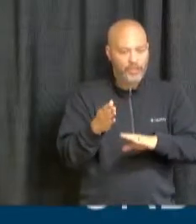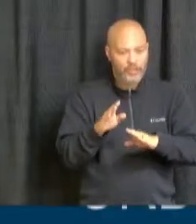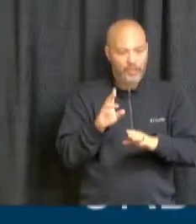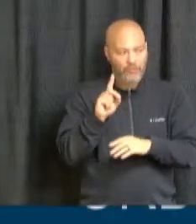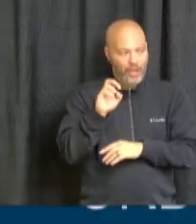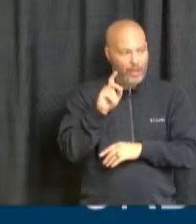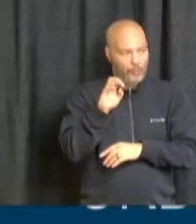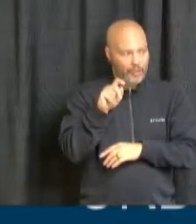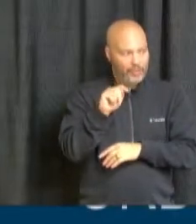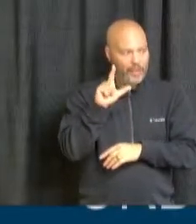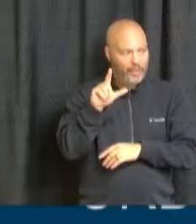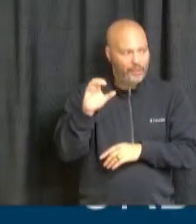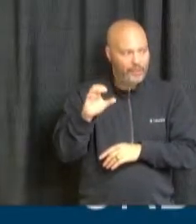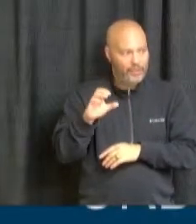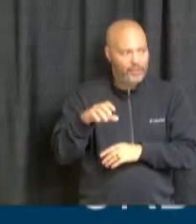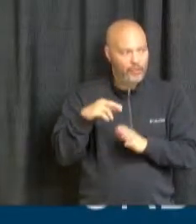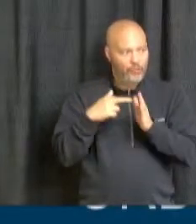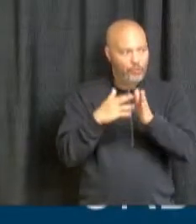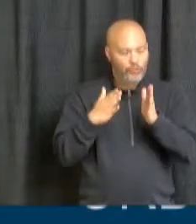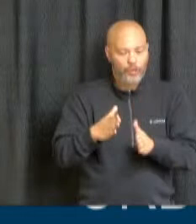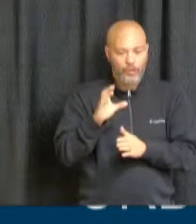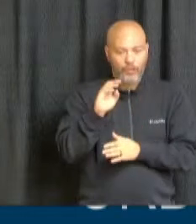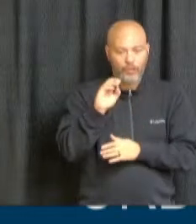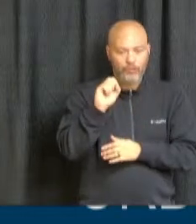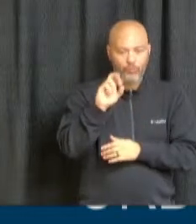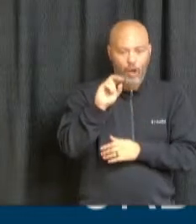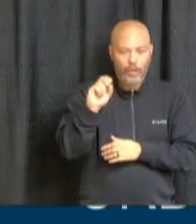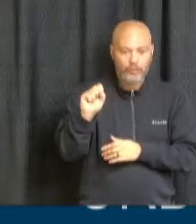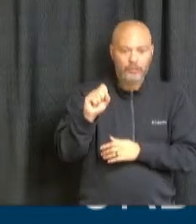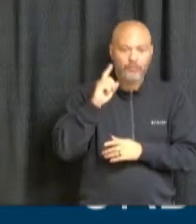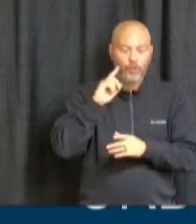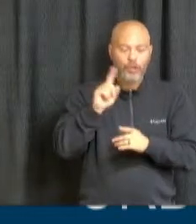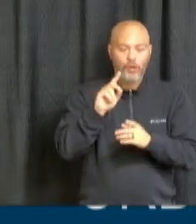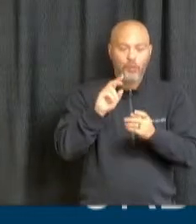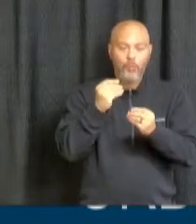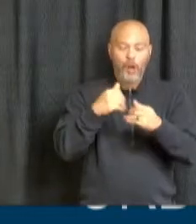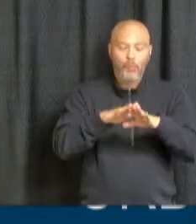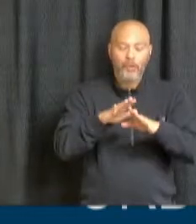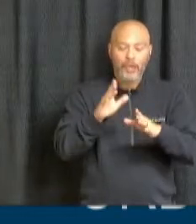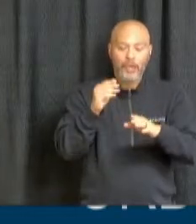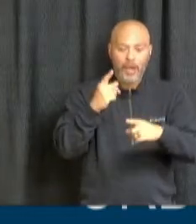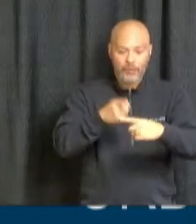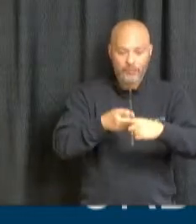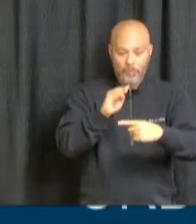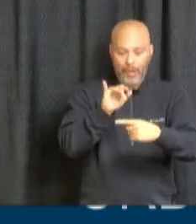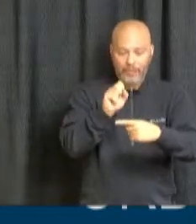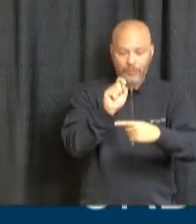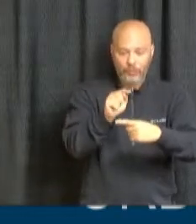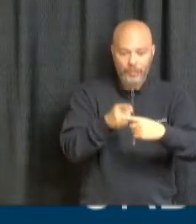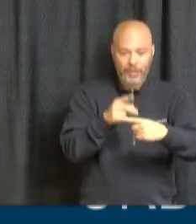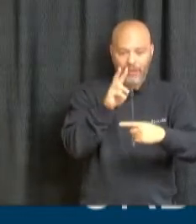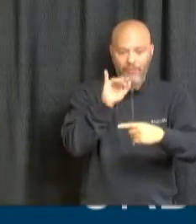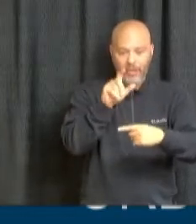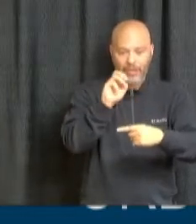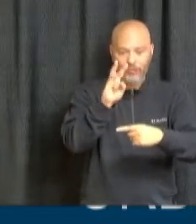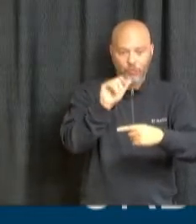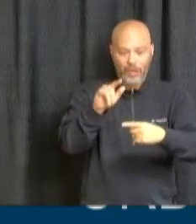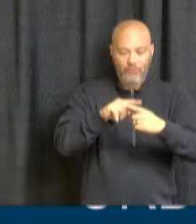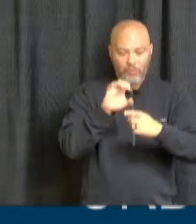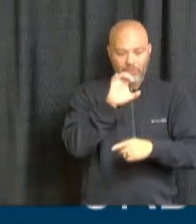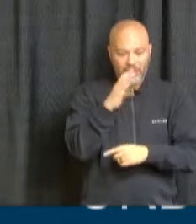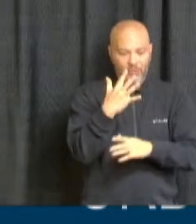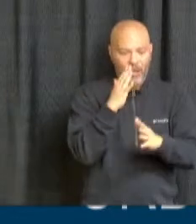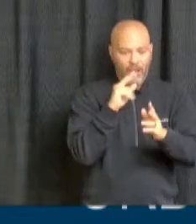DJ Development LLC, agent Stanley Ross for zone change on property located at the intersection of Madison Street and Village Way from